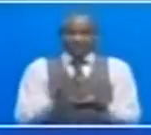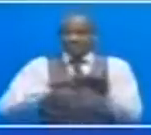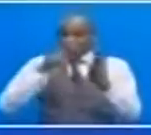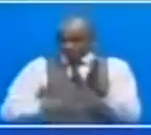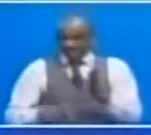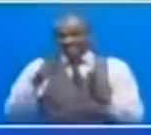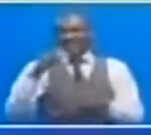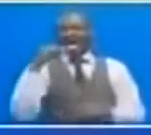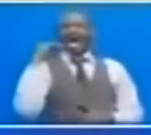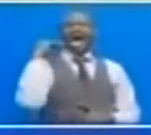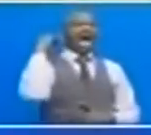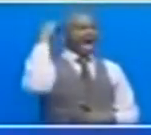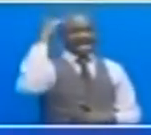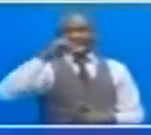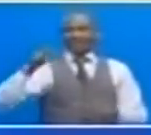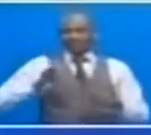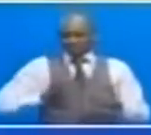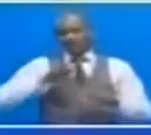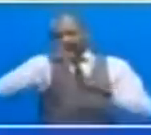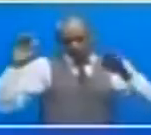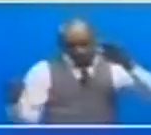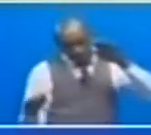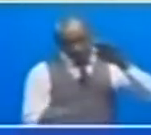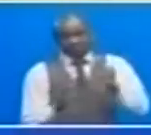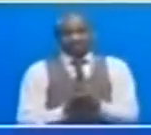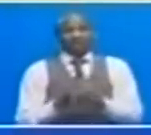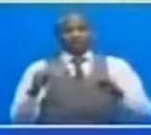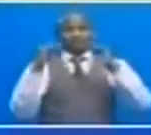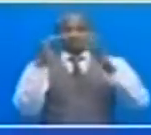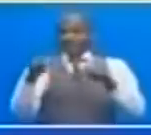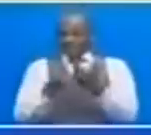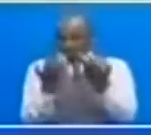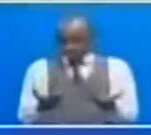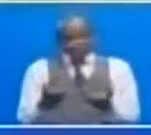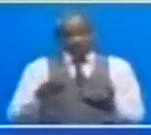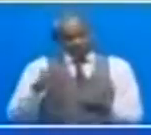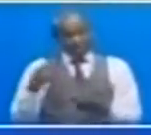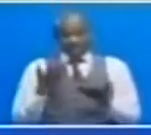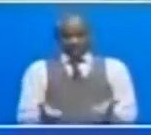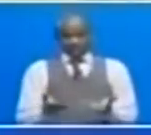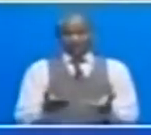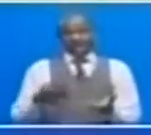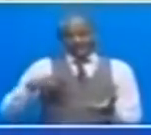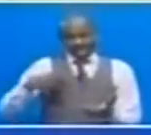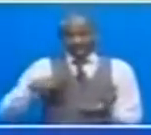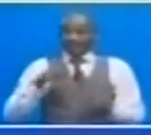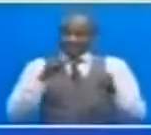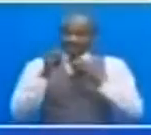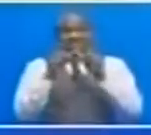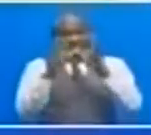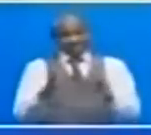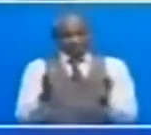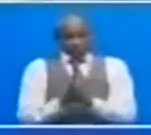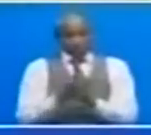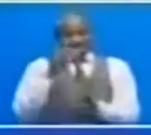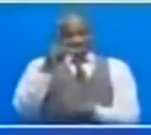that she is the highest ranking woman within the forces ranks. Her promotion comes with another responsibility, that of being the managing director of the